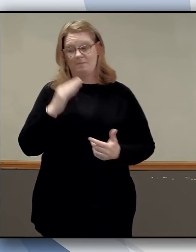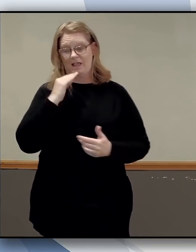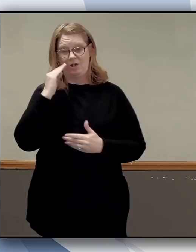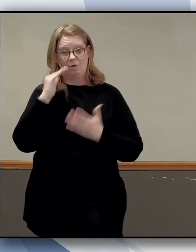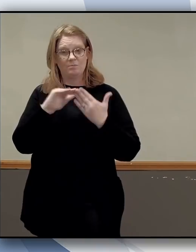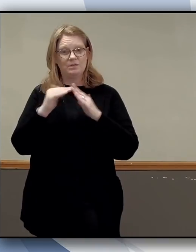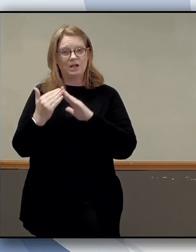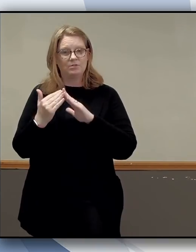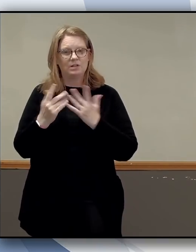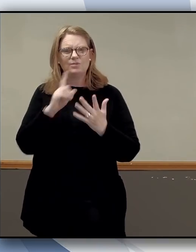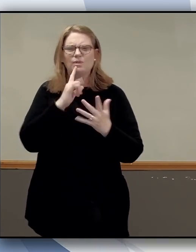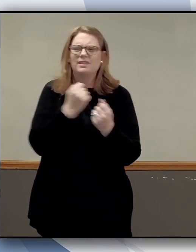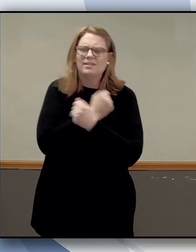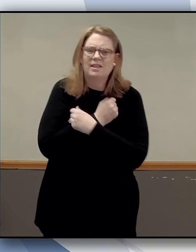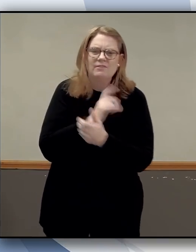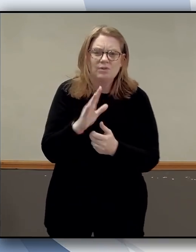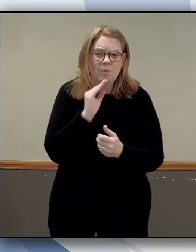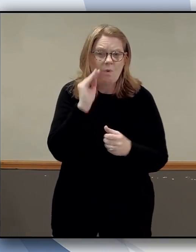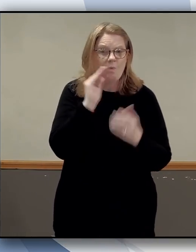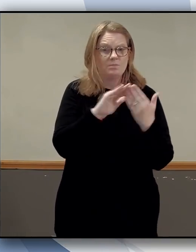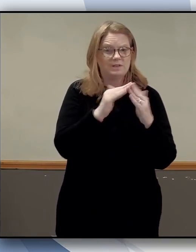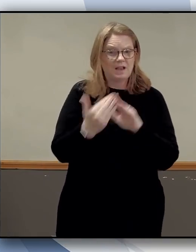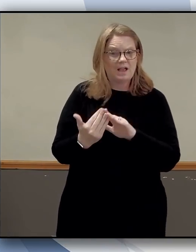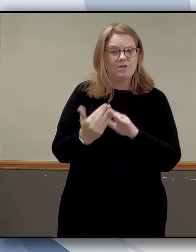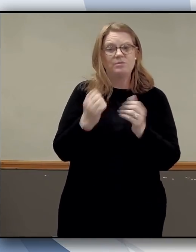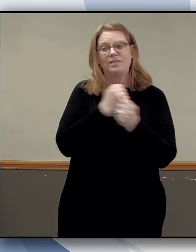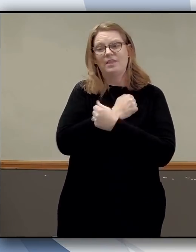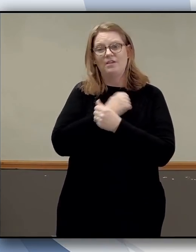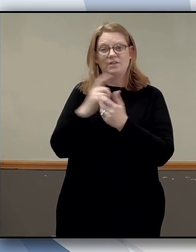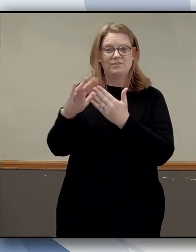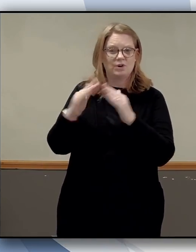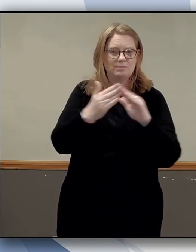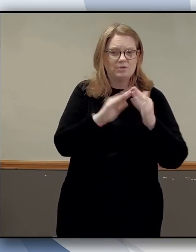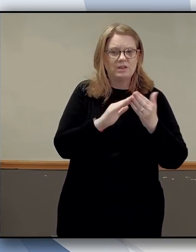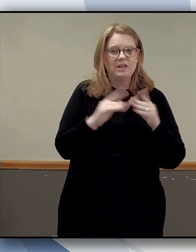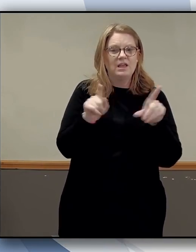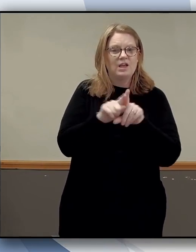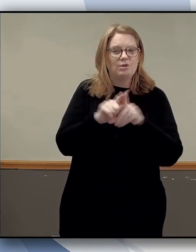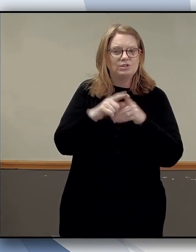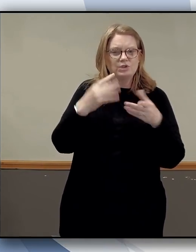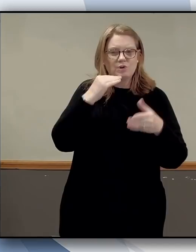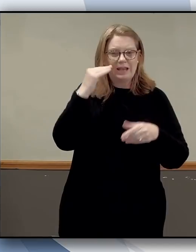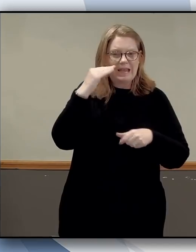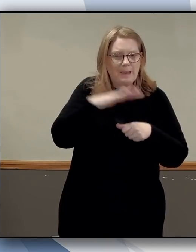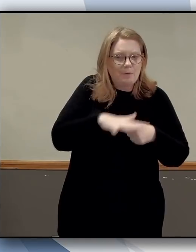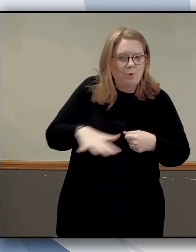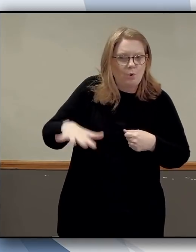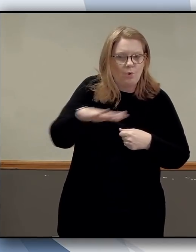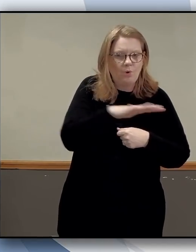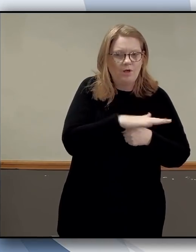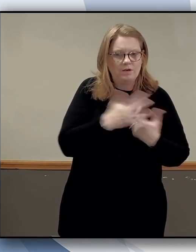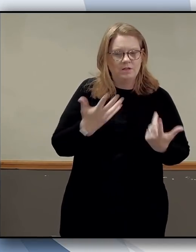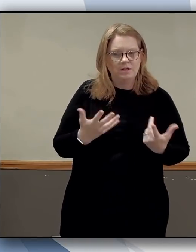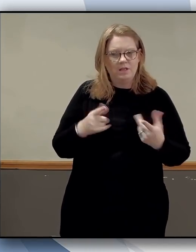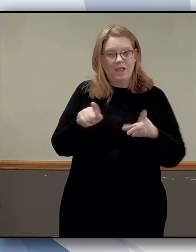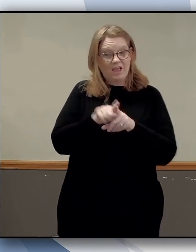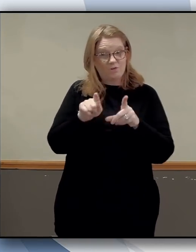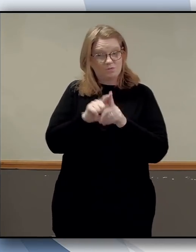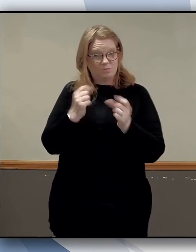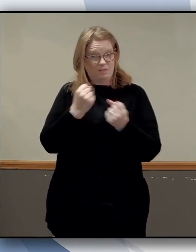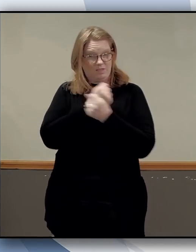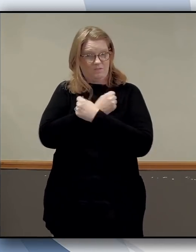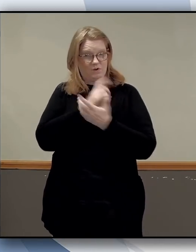love of your hometown, a love of your community, a love of your neighborhood. And I say, certainly we have a lot of love for our schools and our